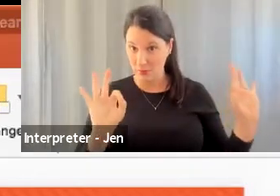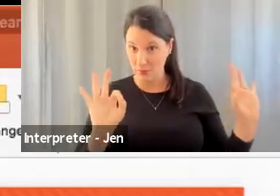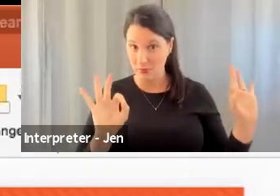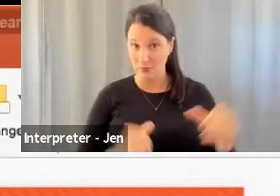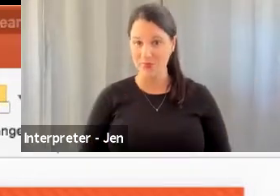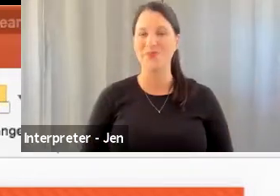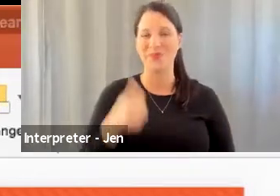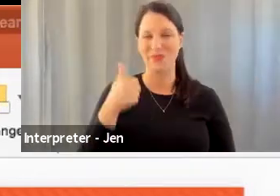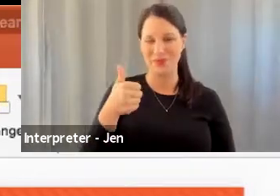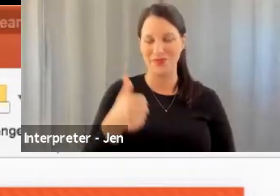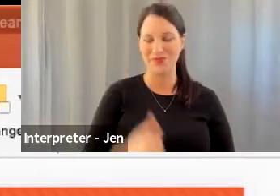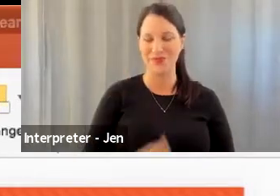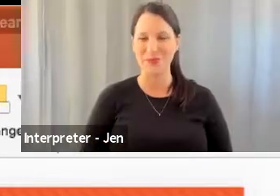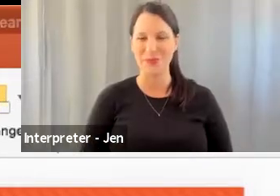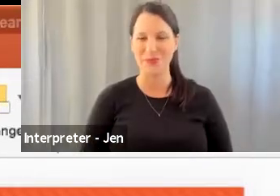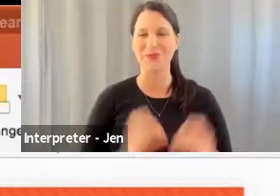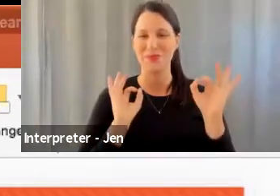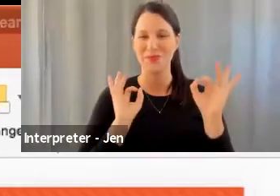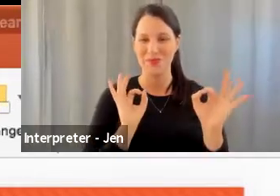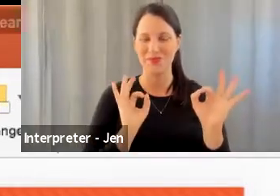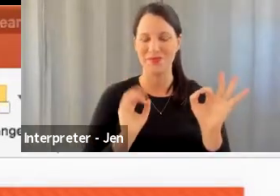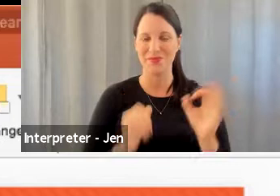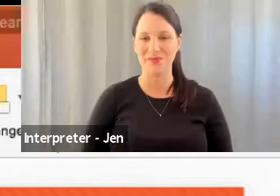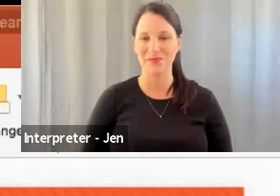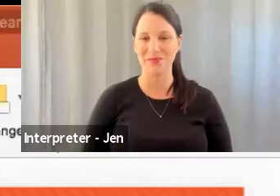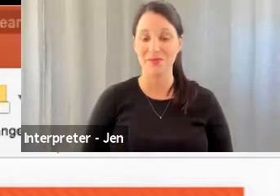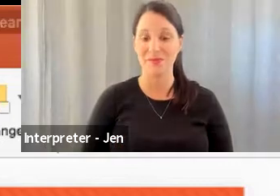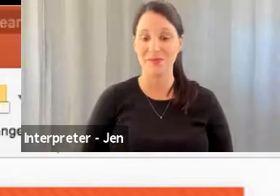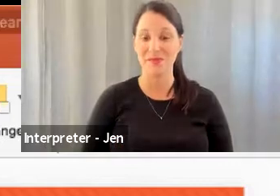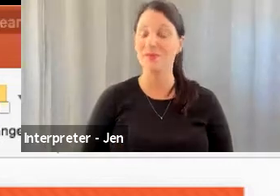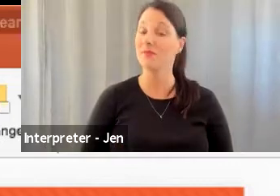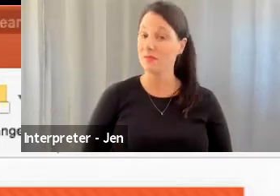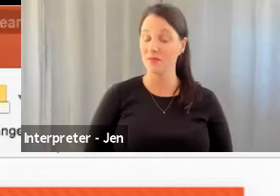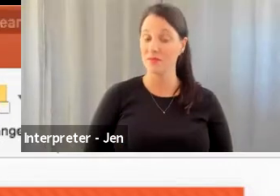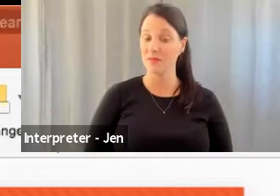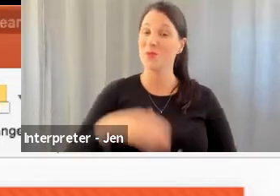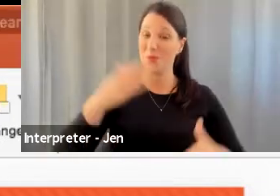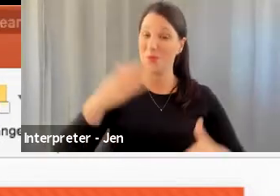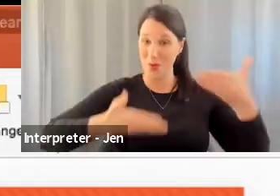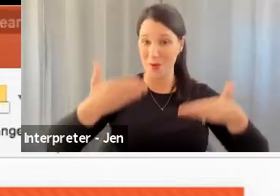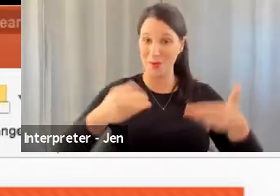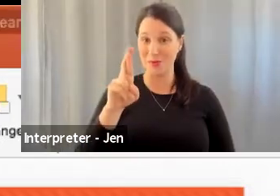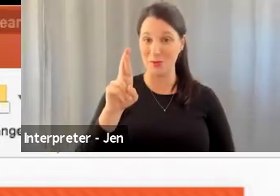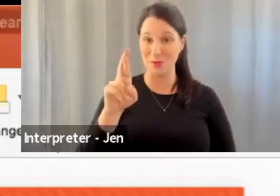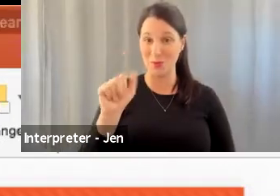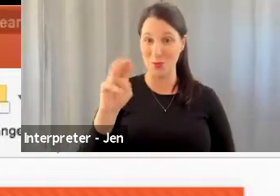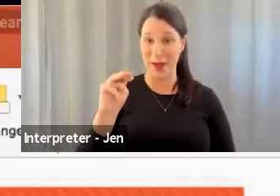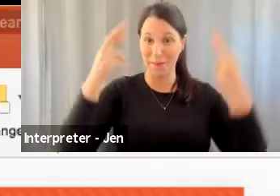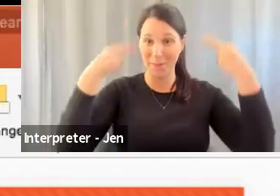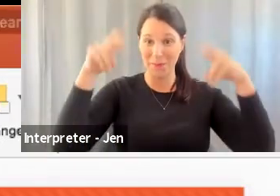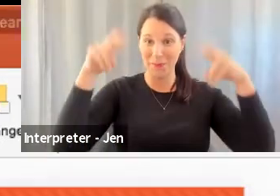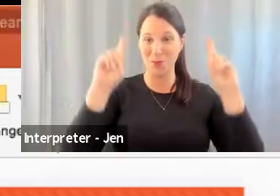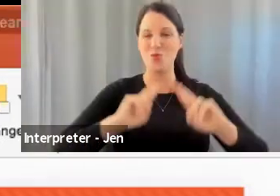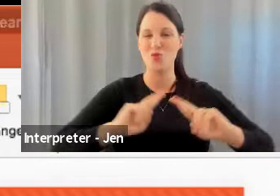Yes, okay, perfect. So as I said, welcome to RAM Ready. This is day two of